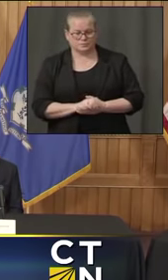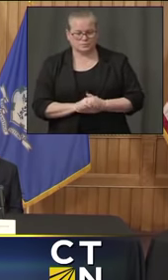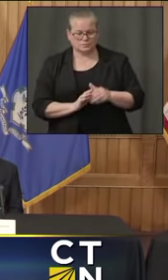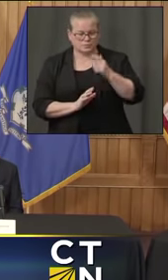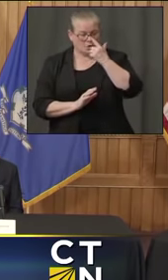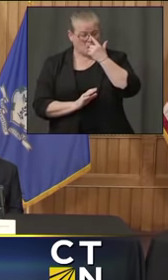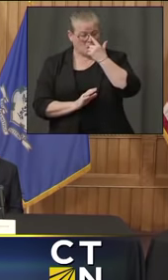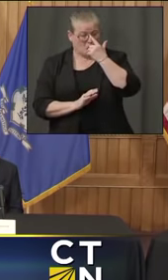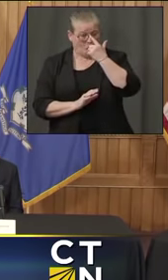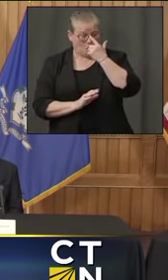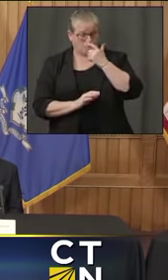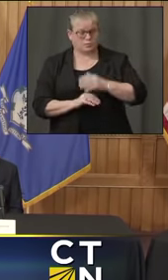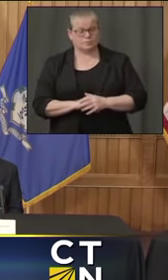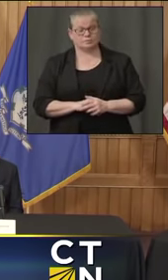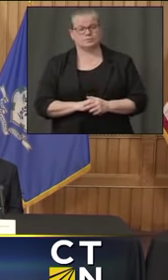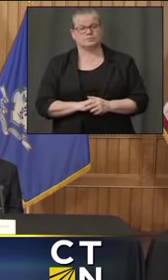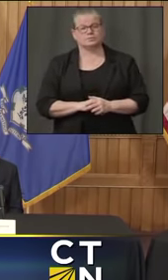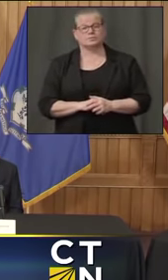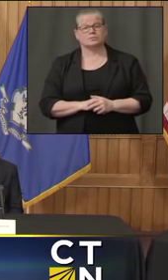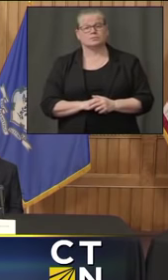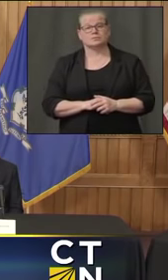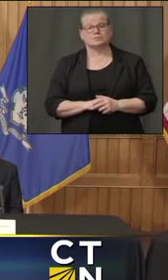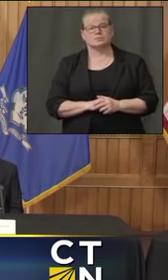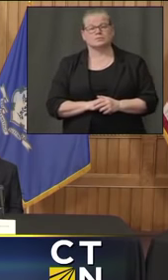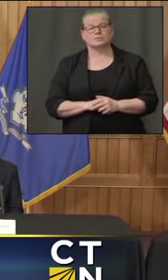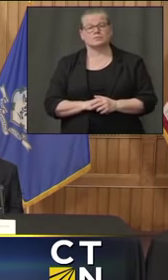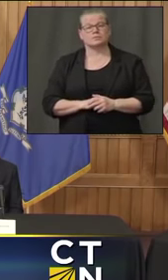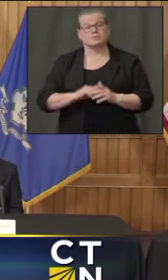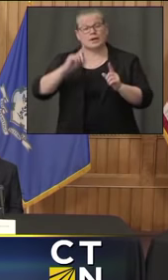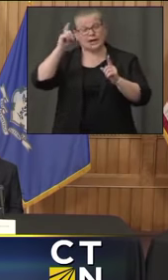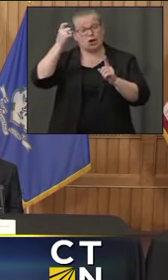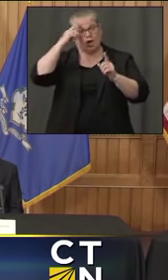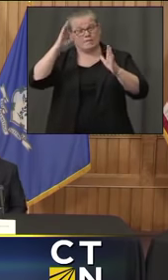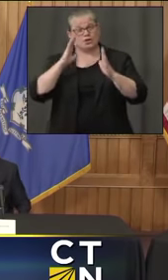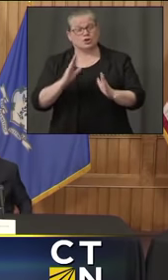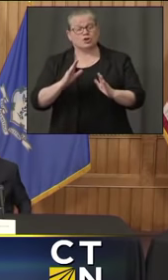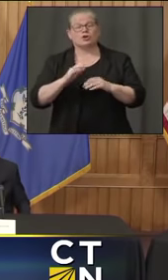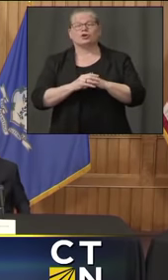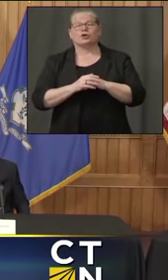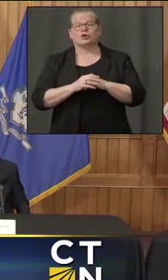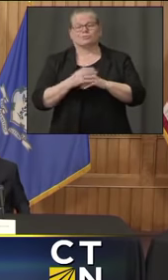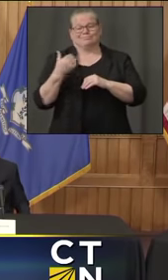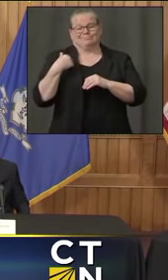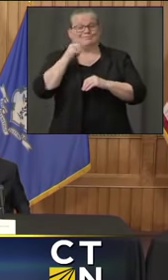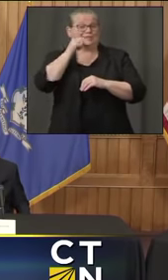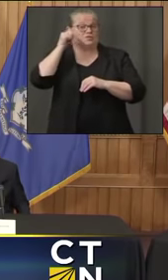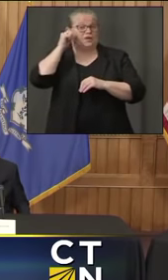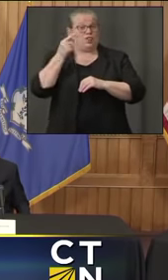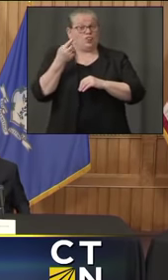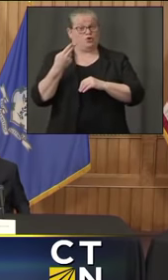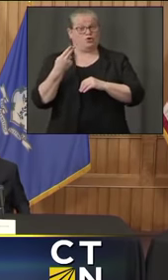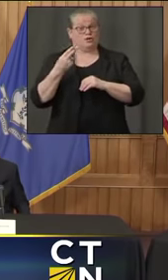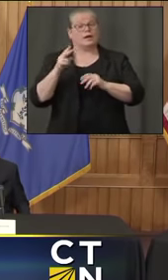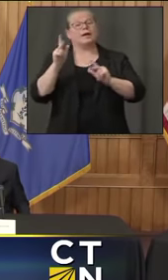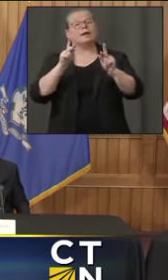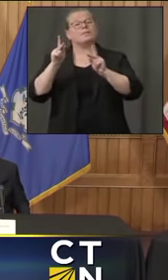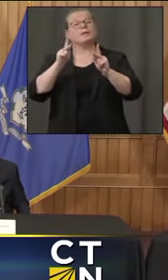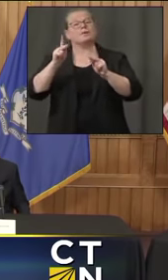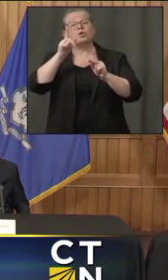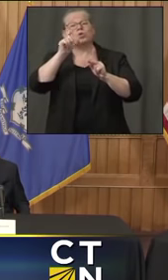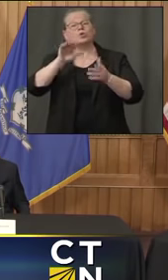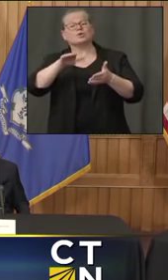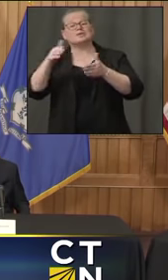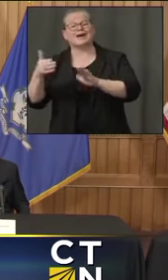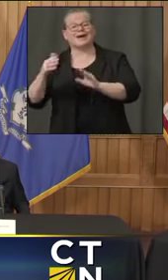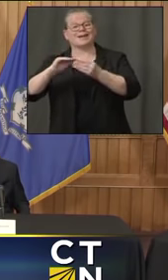Governor, the deaths, as you know, the deaths increased on Thursday to 94, and we're not quite yet